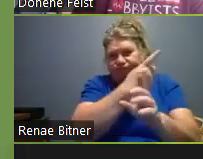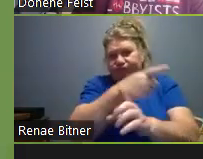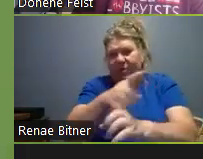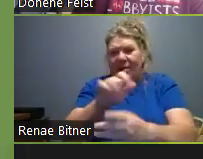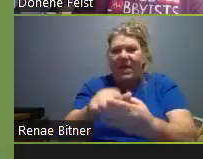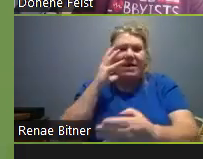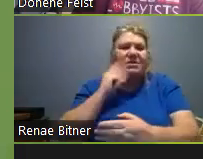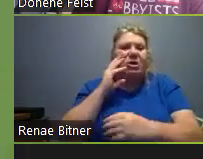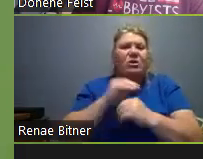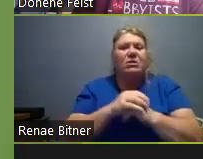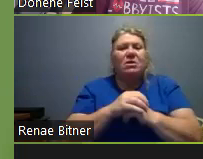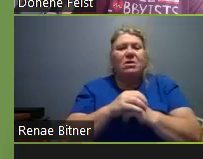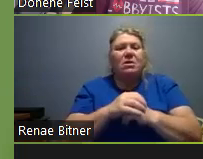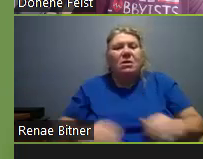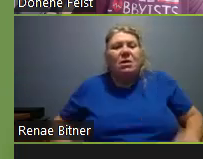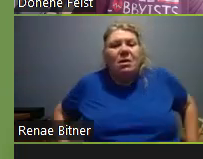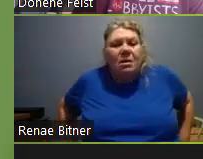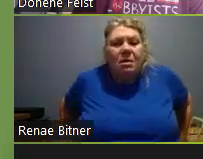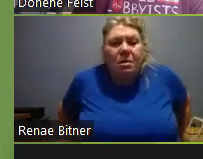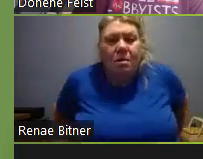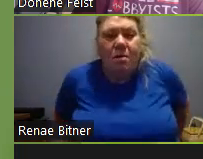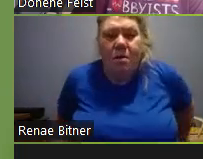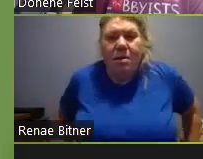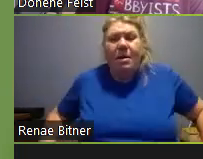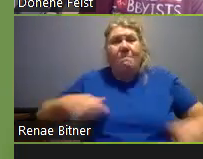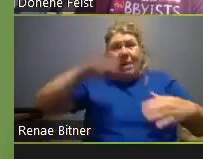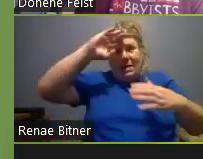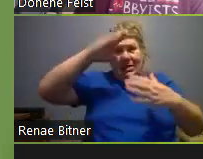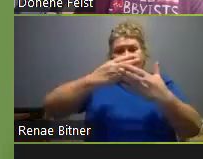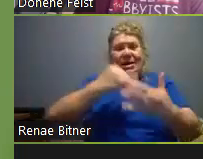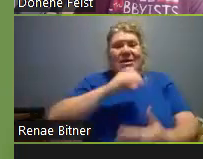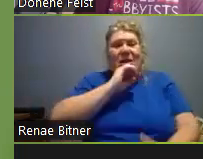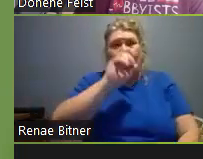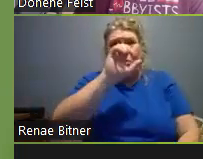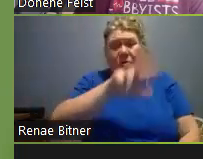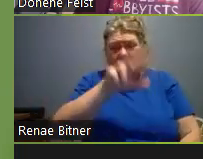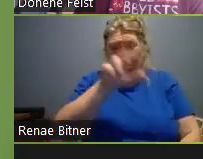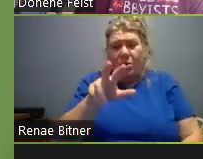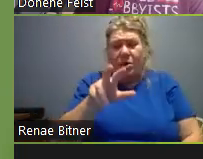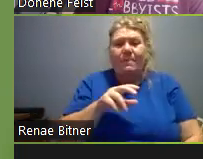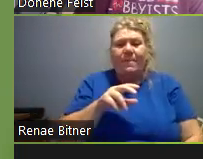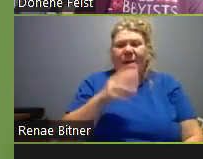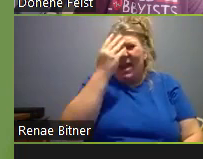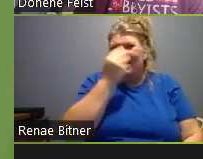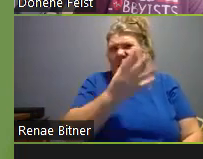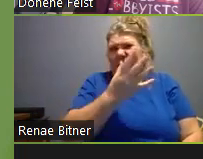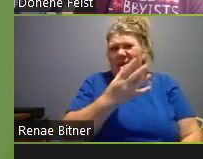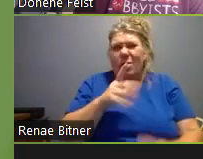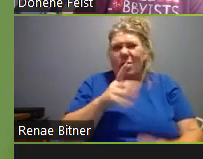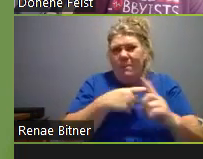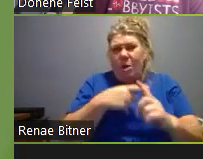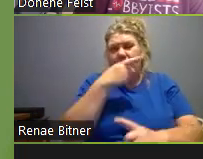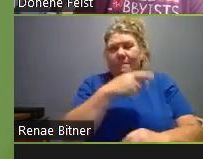experience. So my son is now 33, and I'll just tell you a little bit about